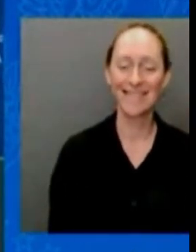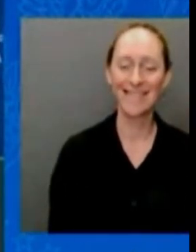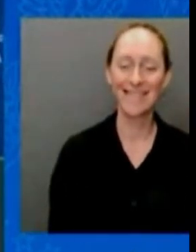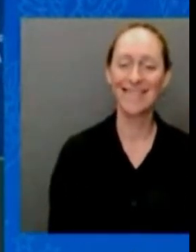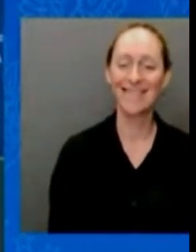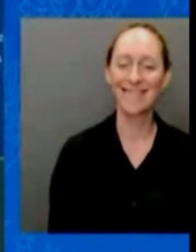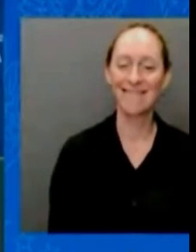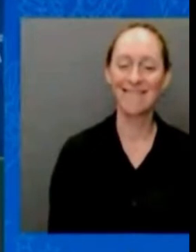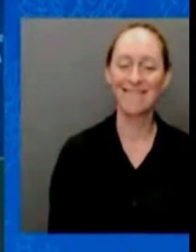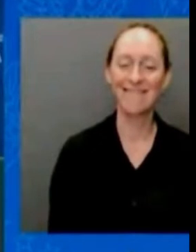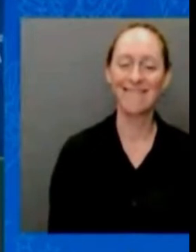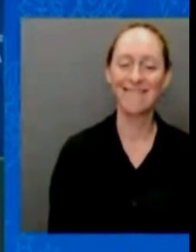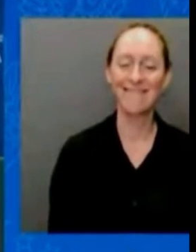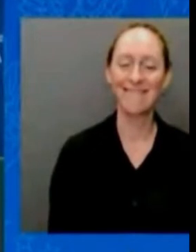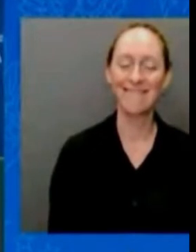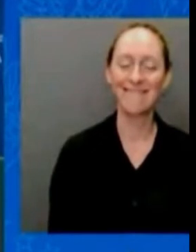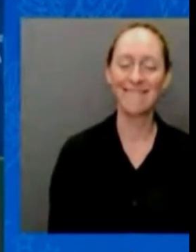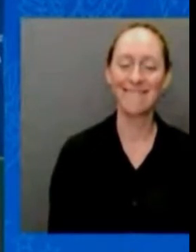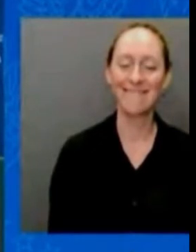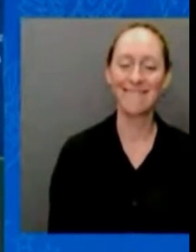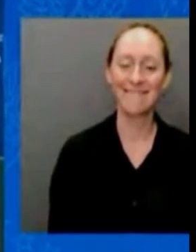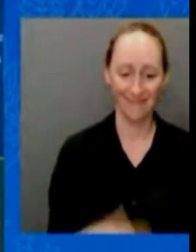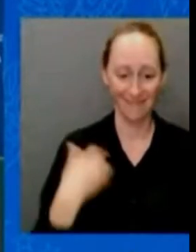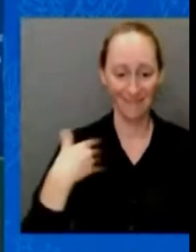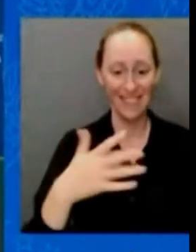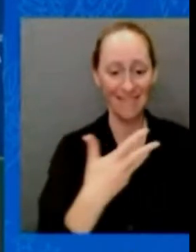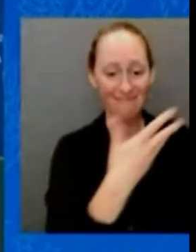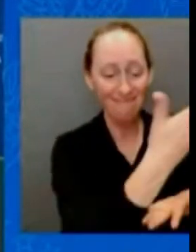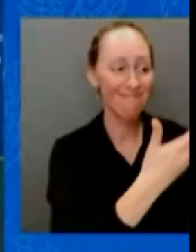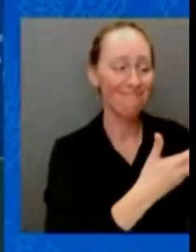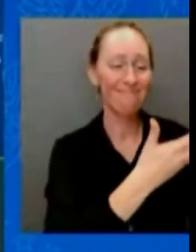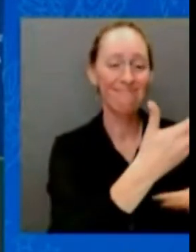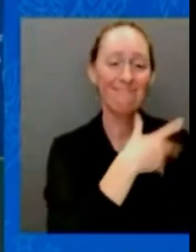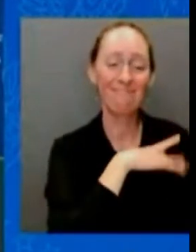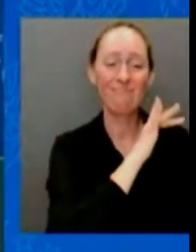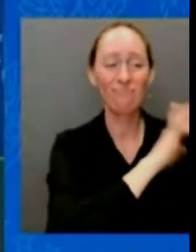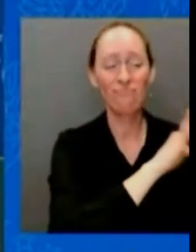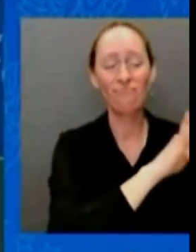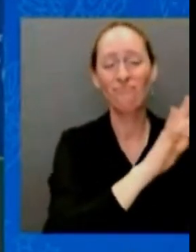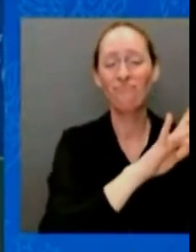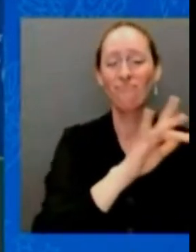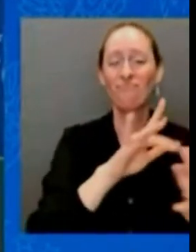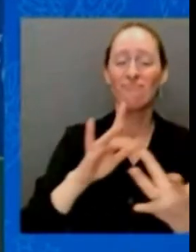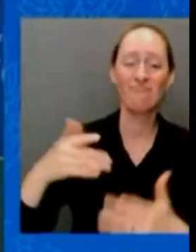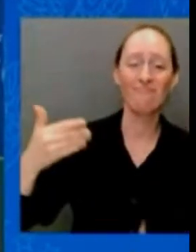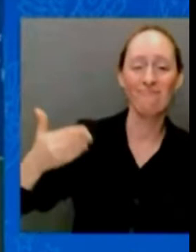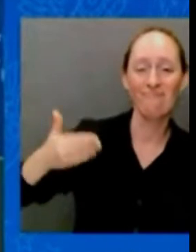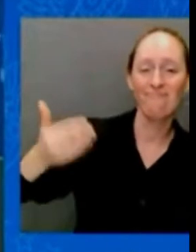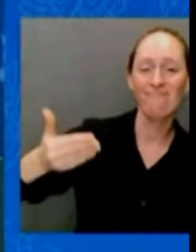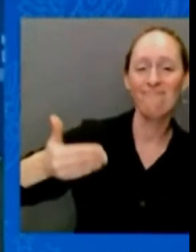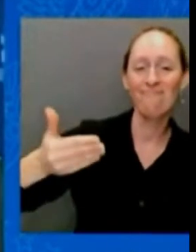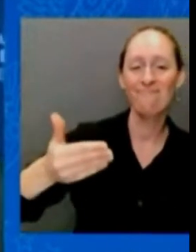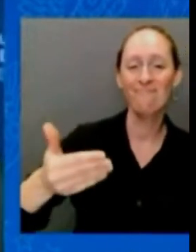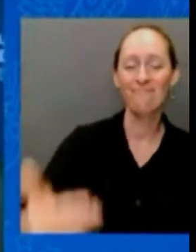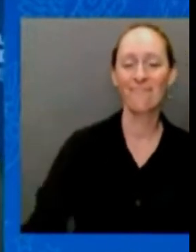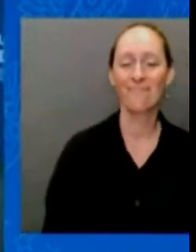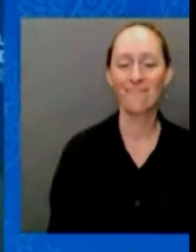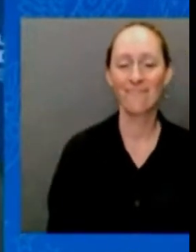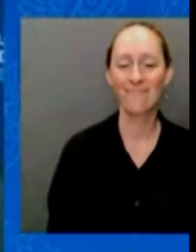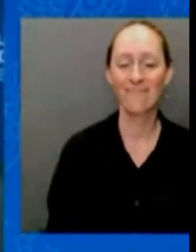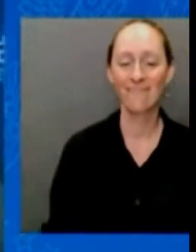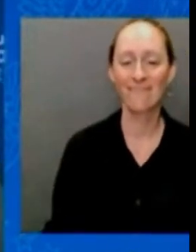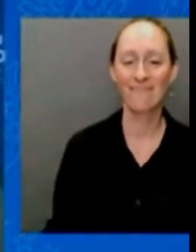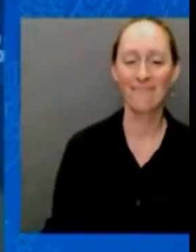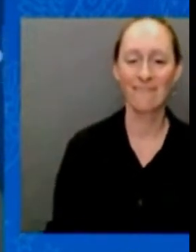the time and meet with them all the time. And they want to know, are we going to be okay? Because if we're doing